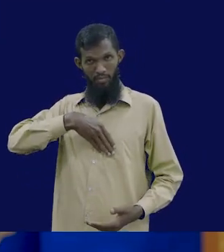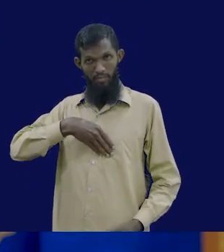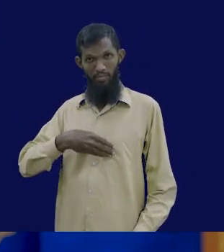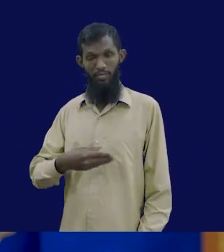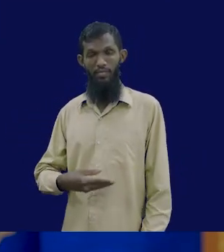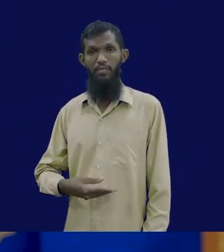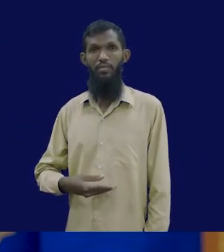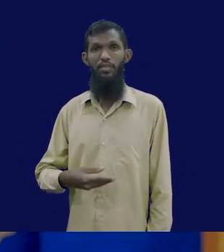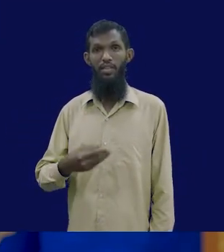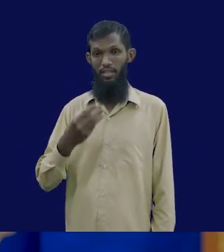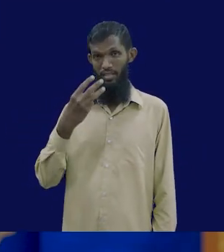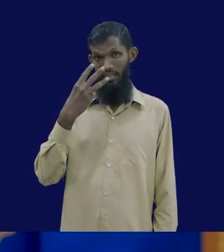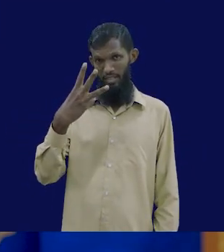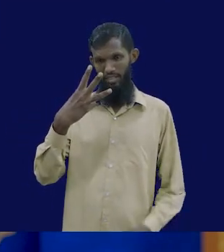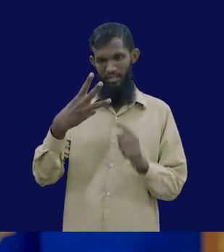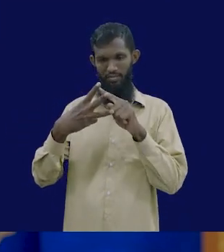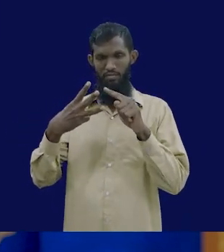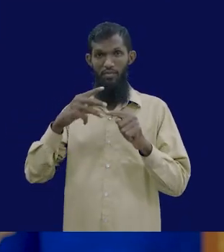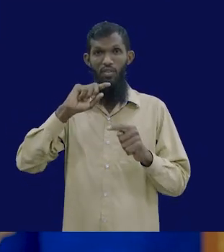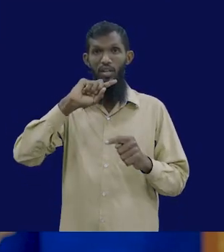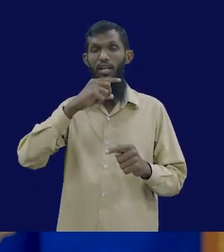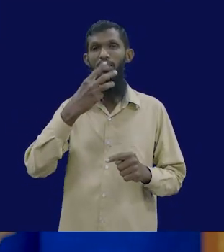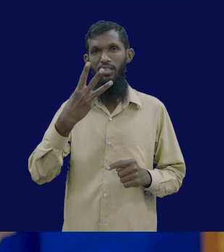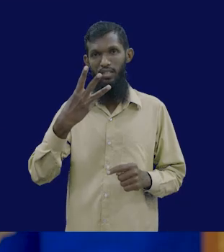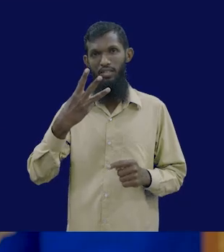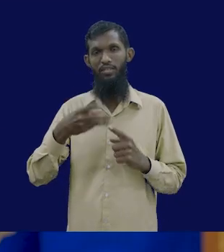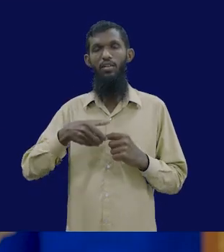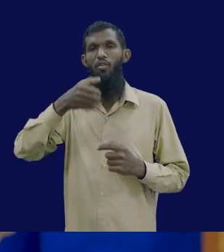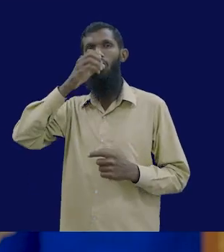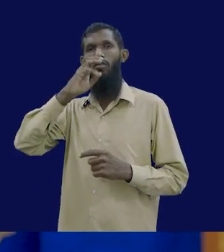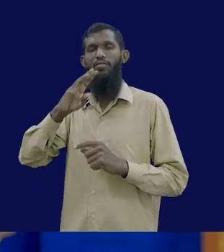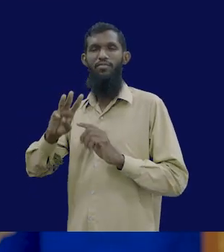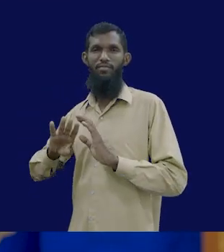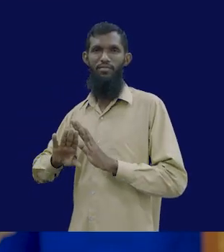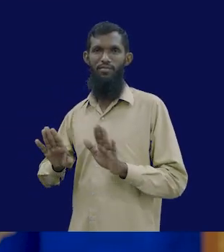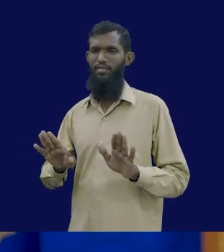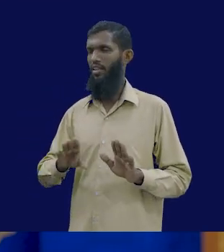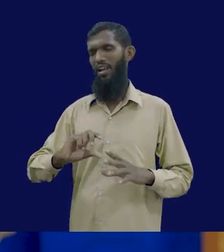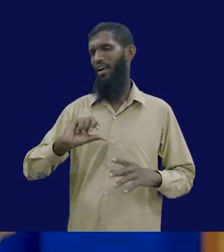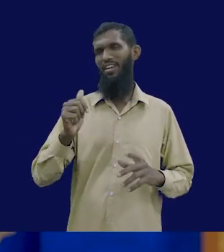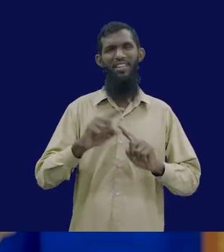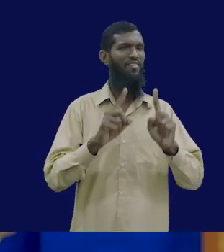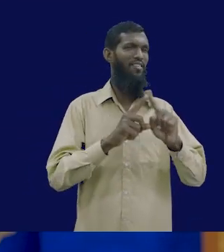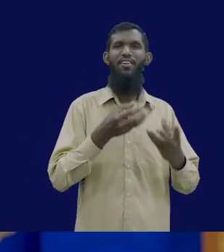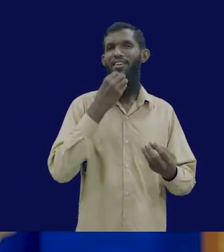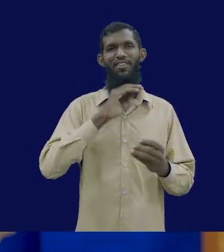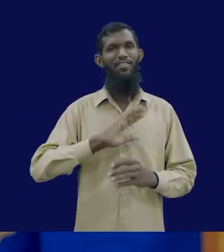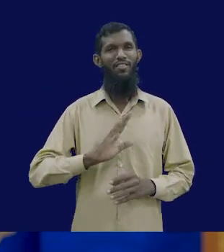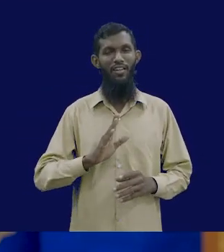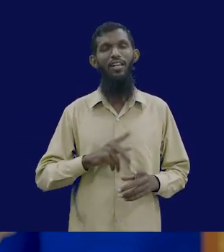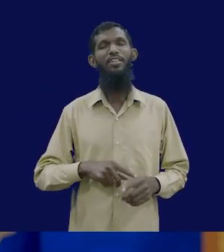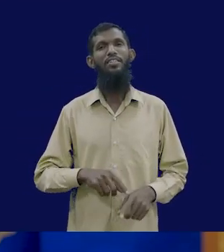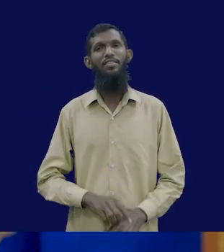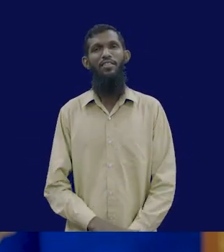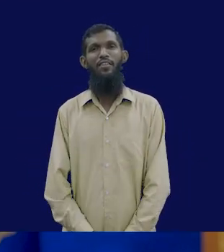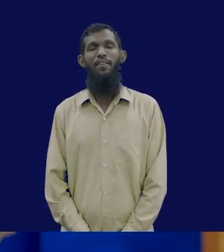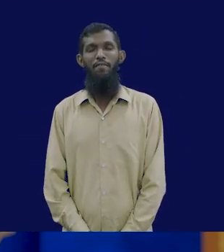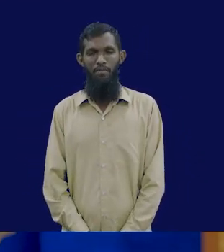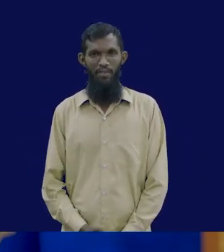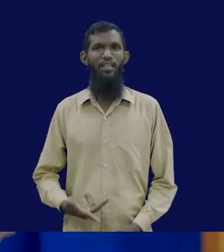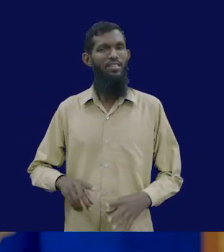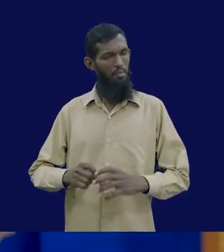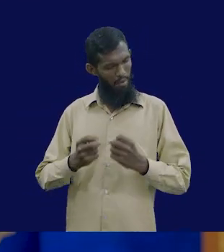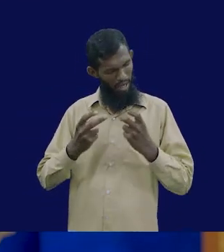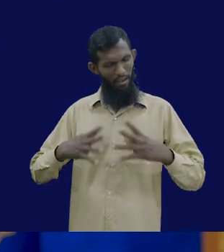it's prescribed to eat 3 dates with water, nothing else. This has numerous